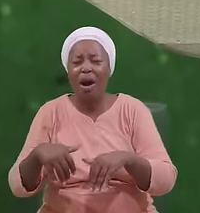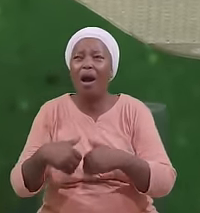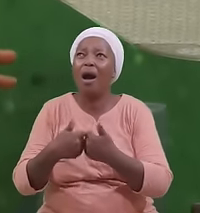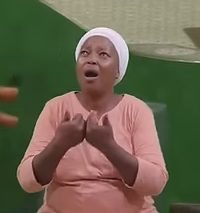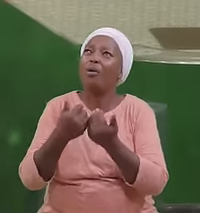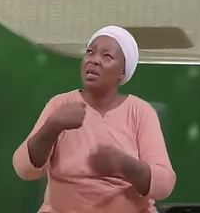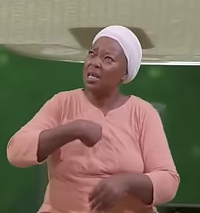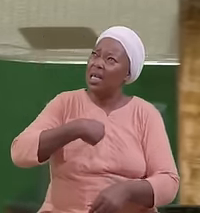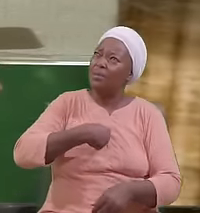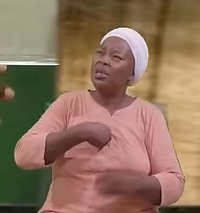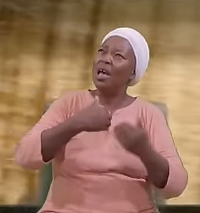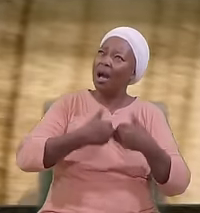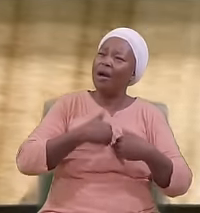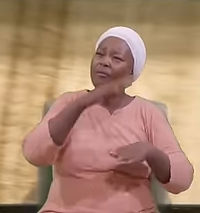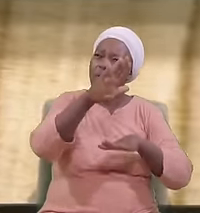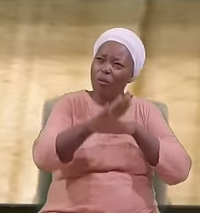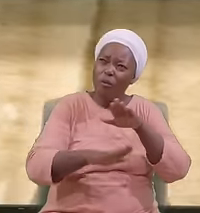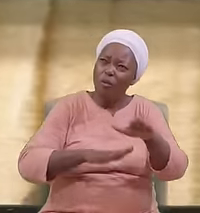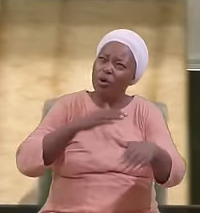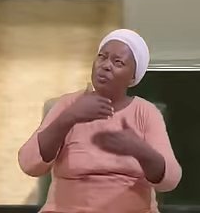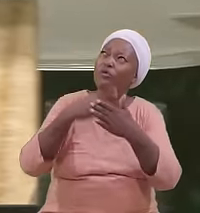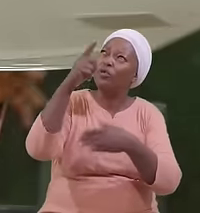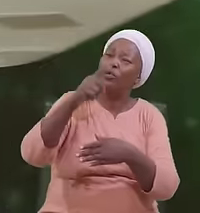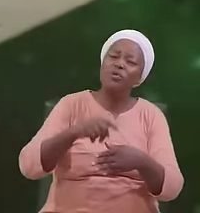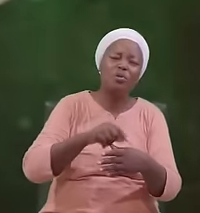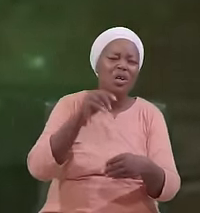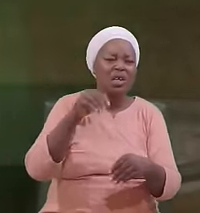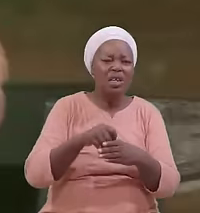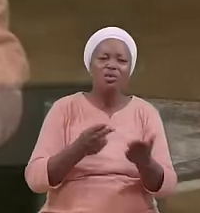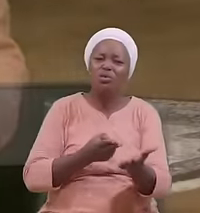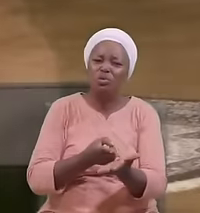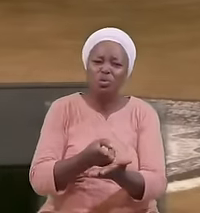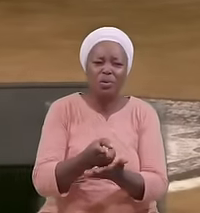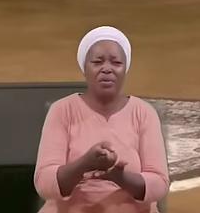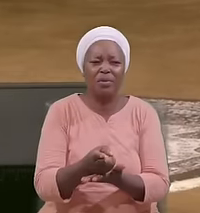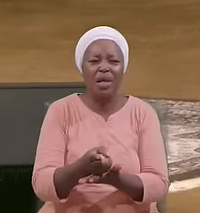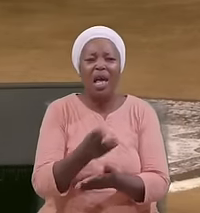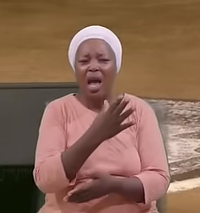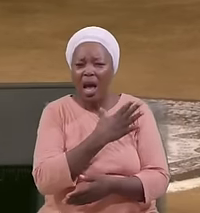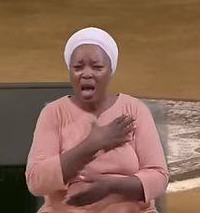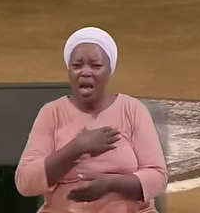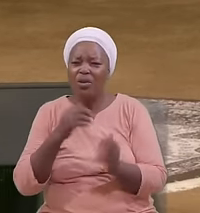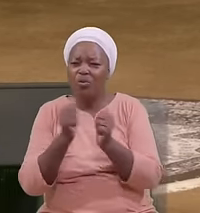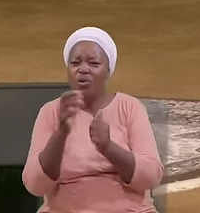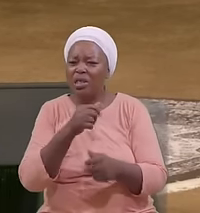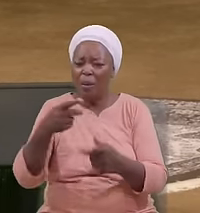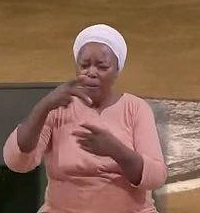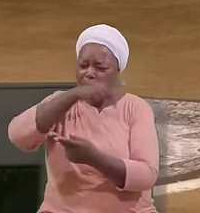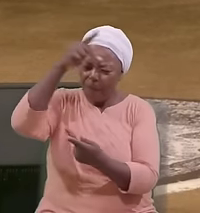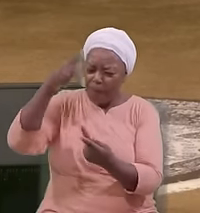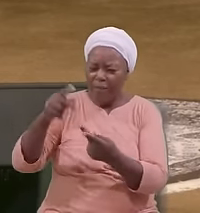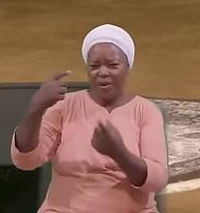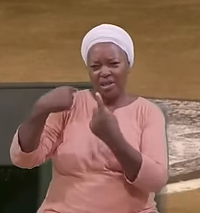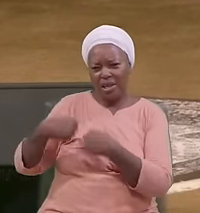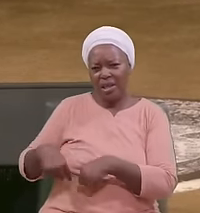how I have walked before thee in truth and with a perfect heart.